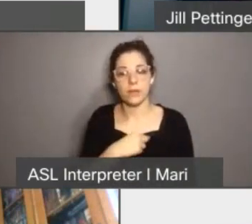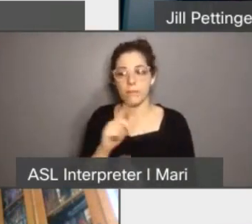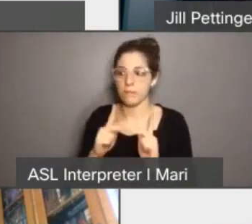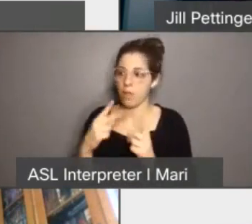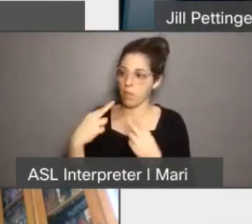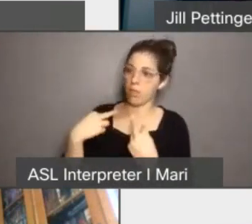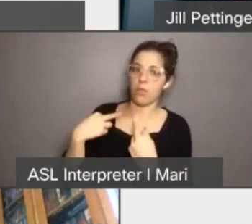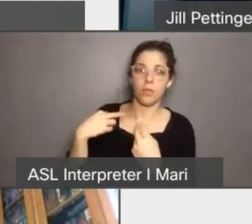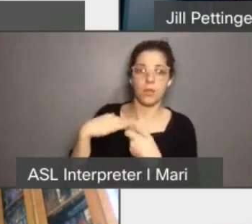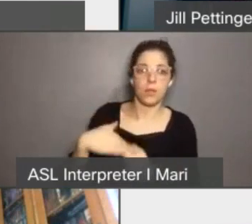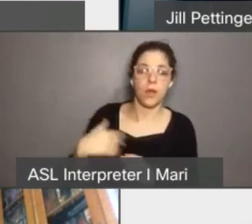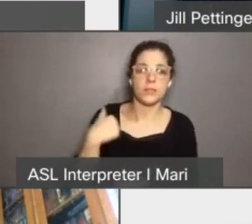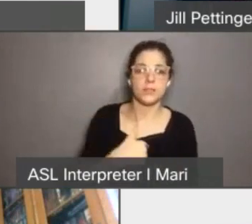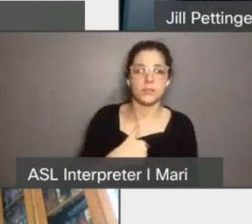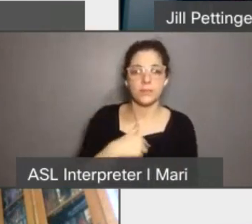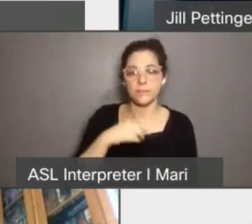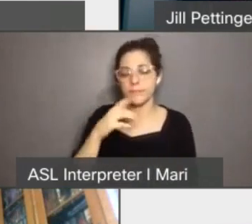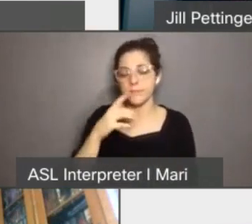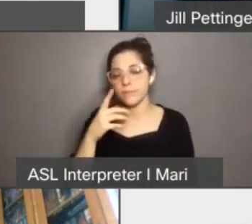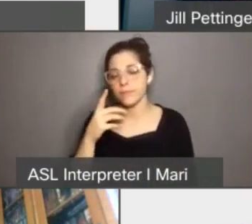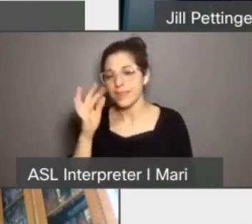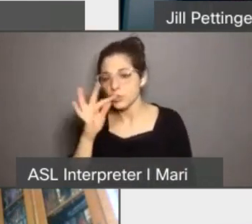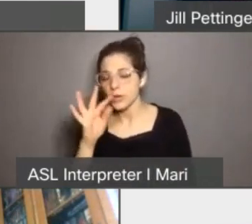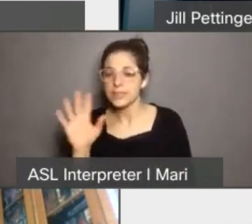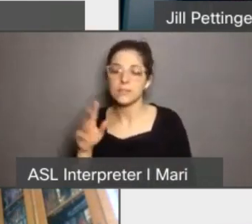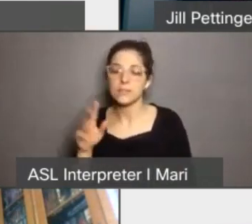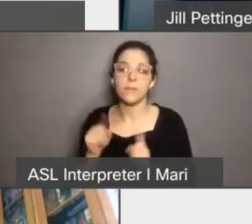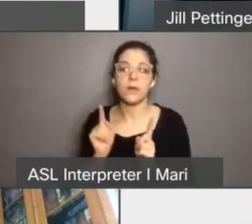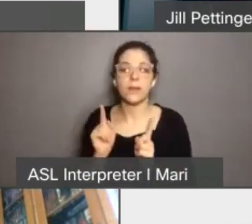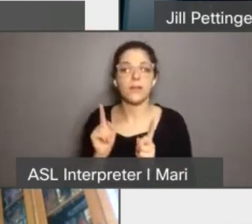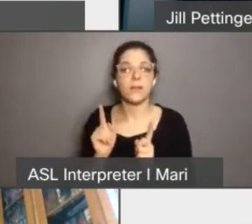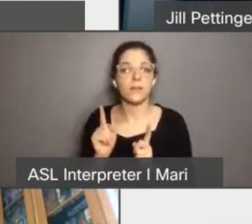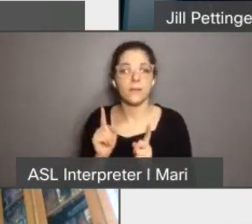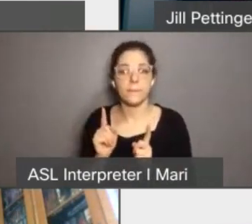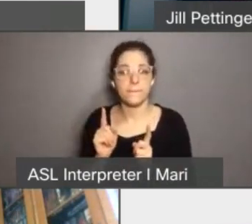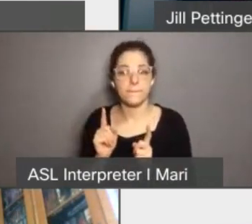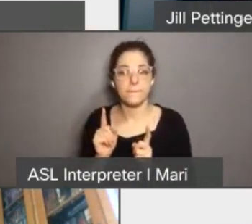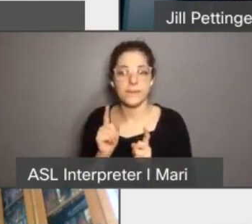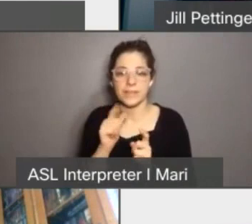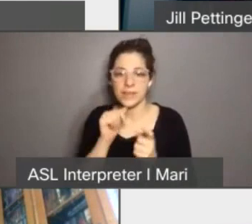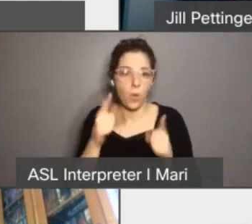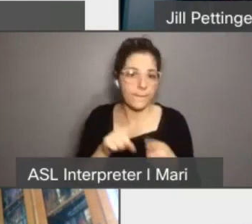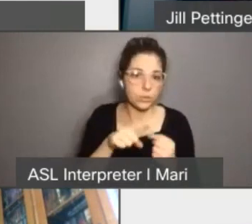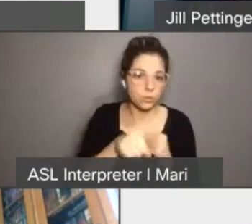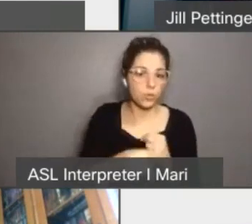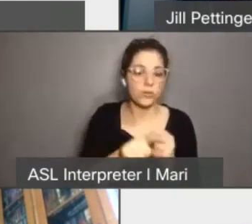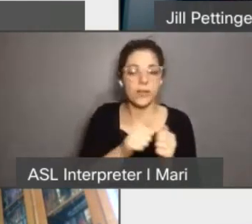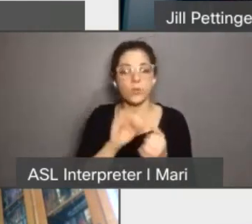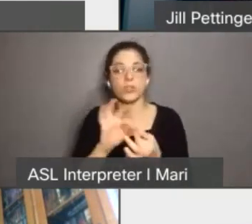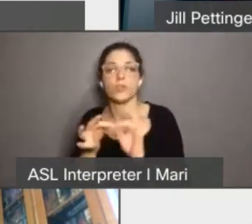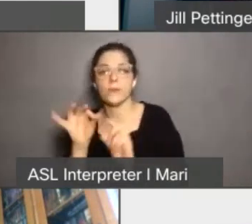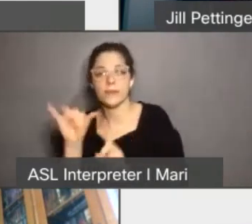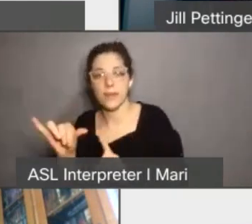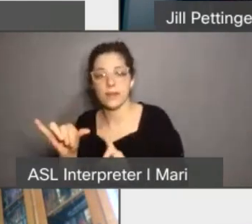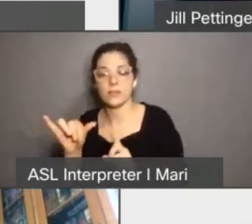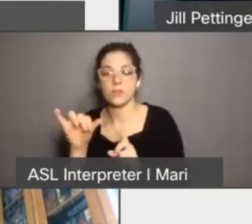us, ignorance and stuff, but that, what, like in life, it's not what happens to you, it's how you interpret it. So that